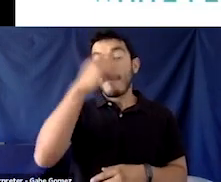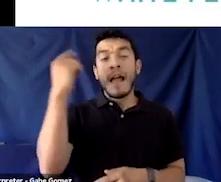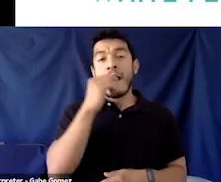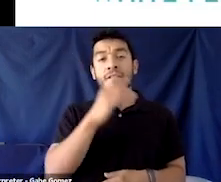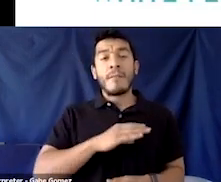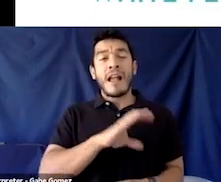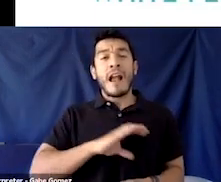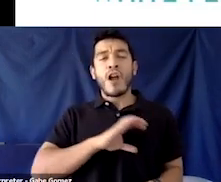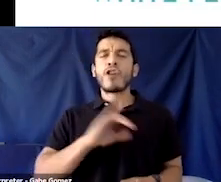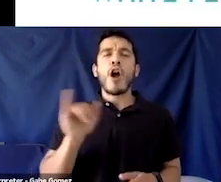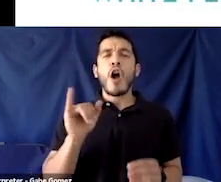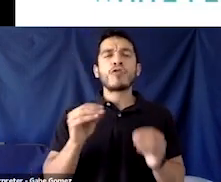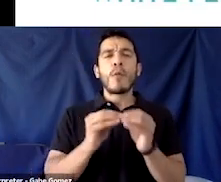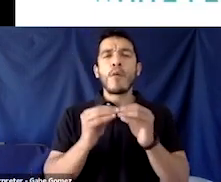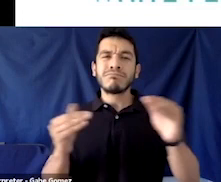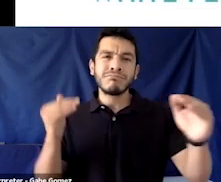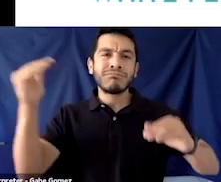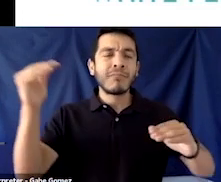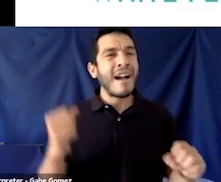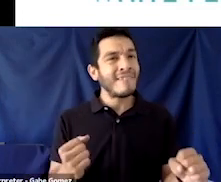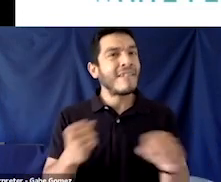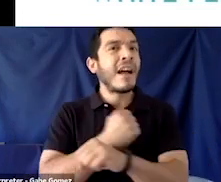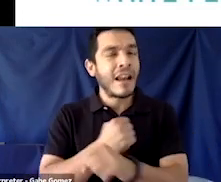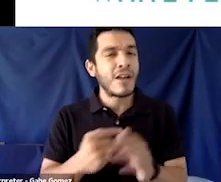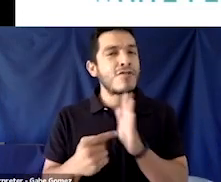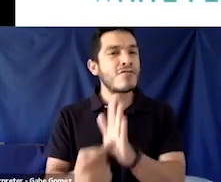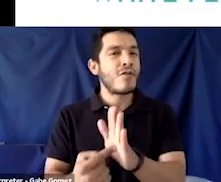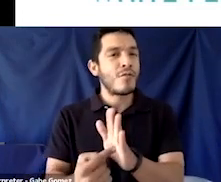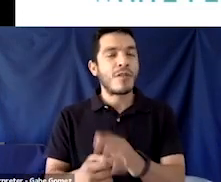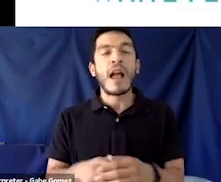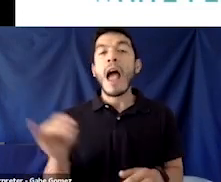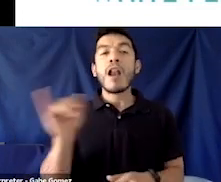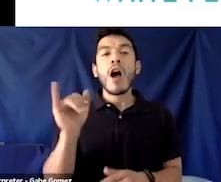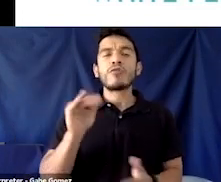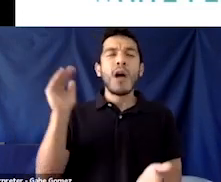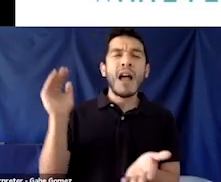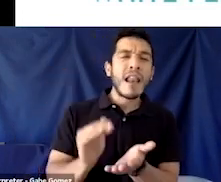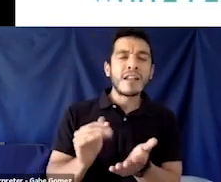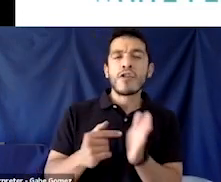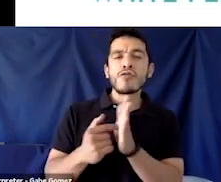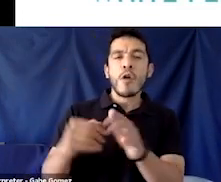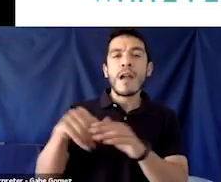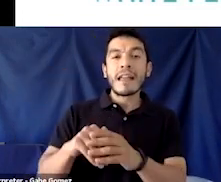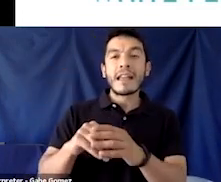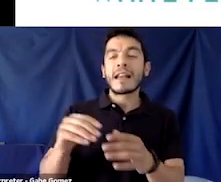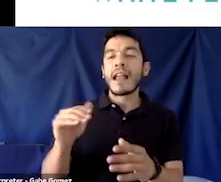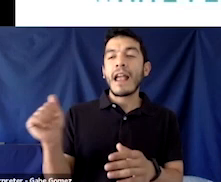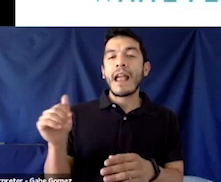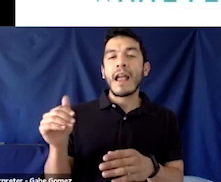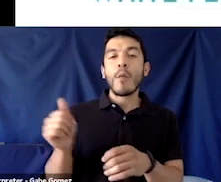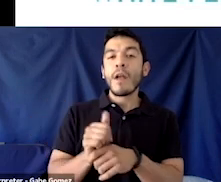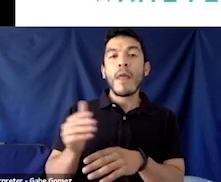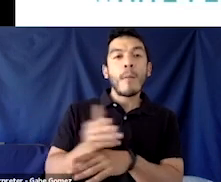than other female characters, and they're less likely to be shown in a relationship. And I'll couple this with a finding that I'm not showing a slide